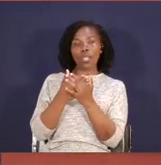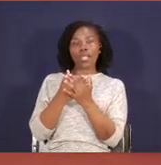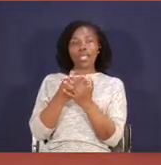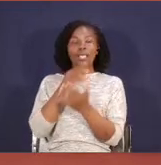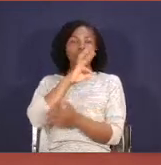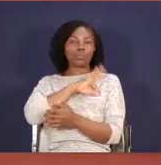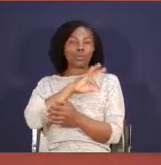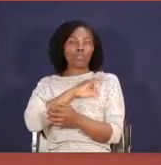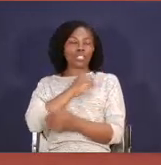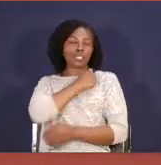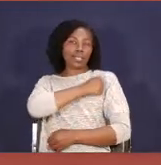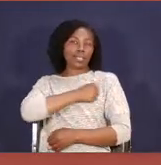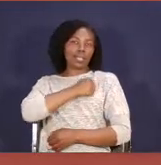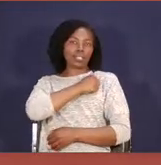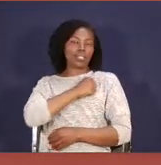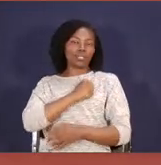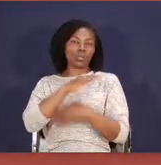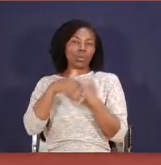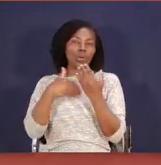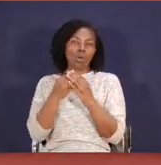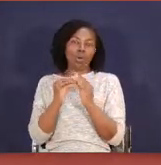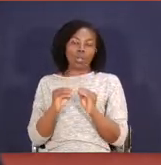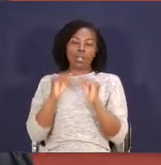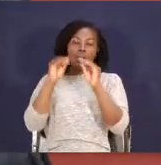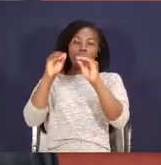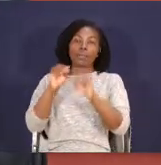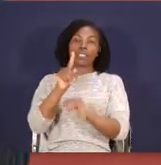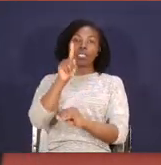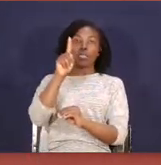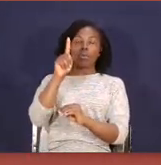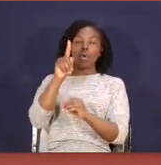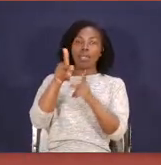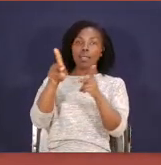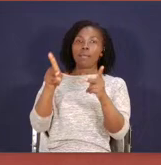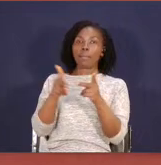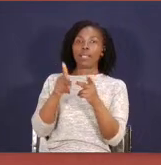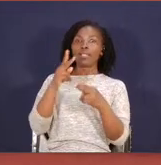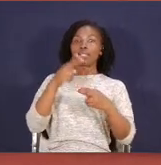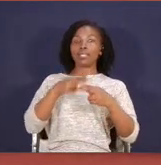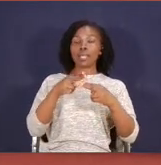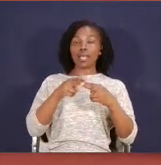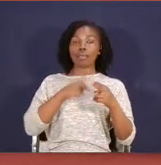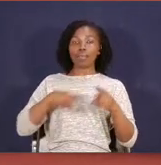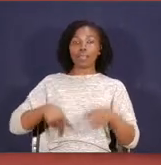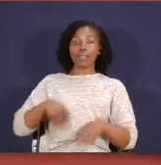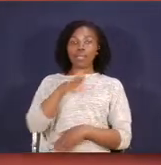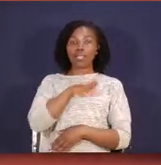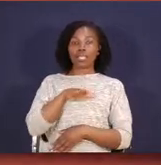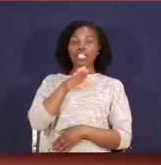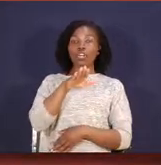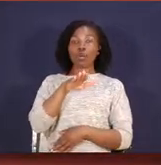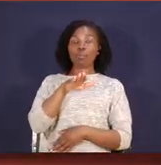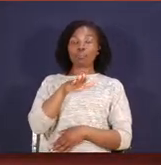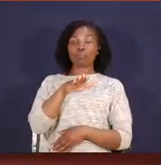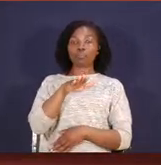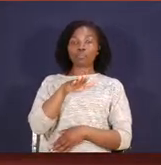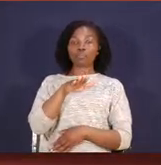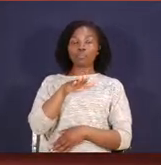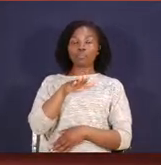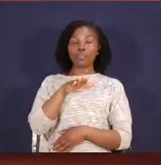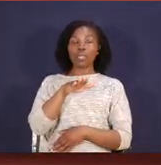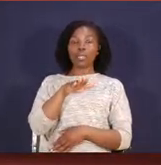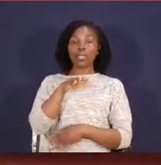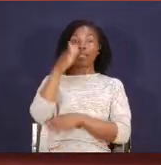they are put in one basket called the kingdom basket, and he surrenders everything for the glory of God. And God takes